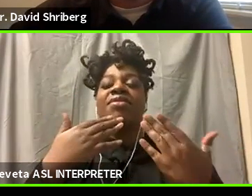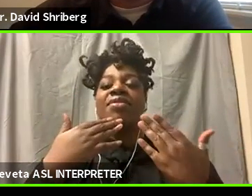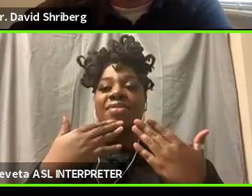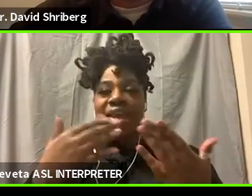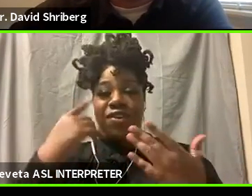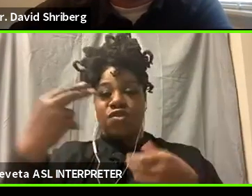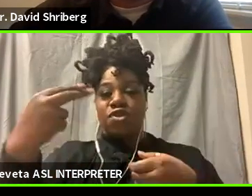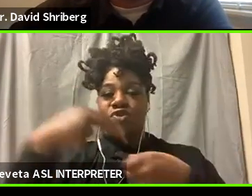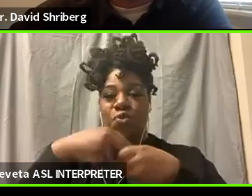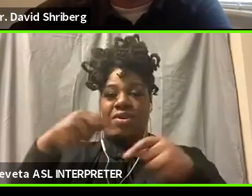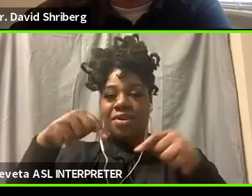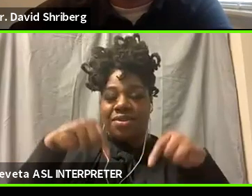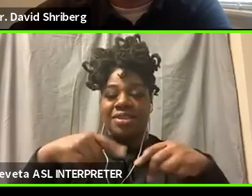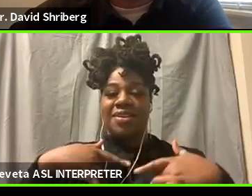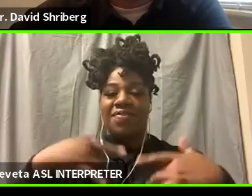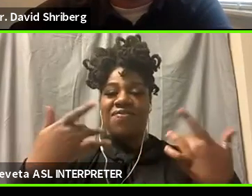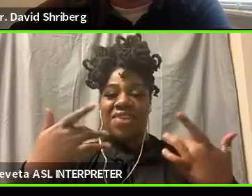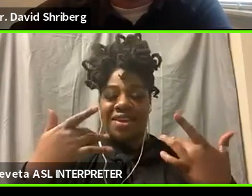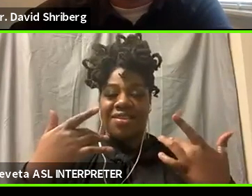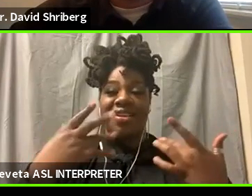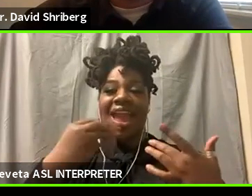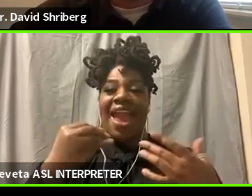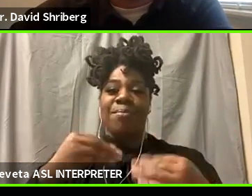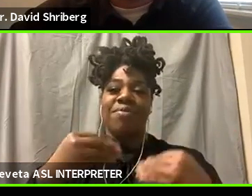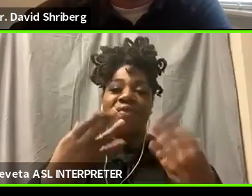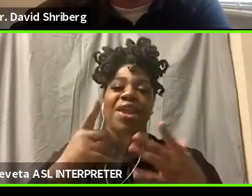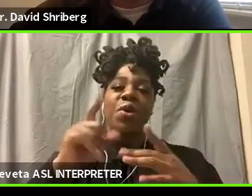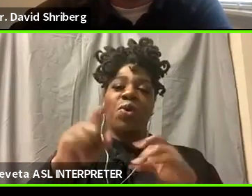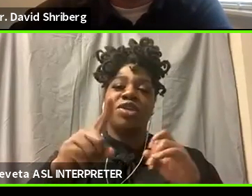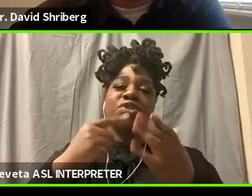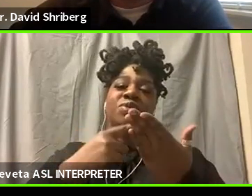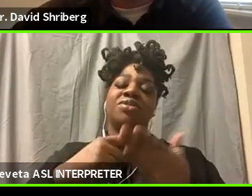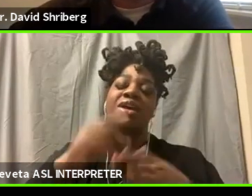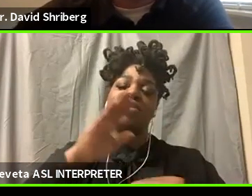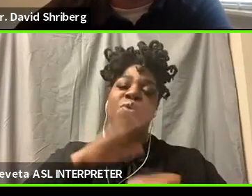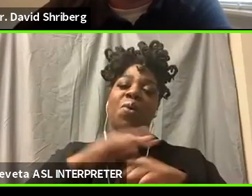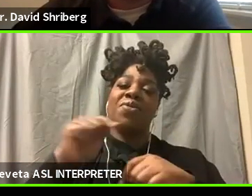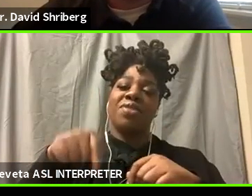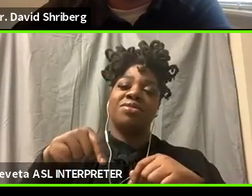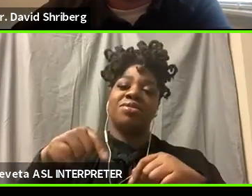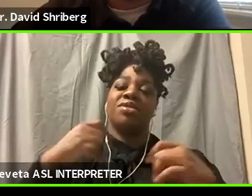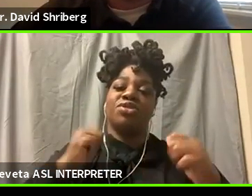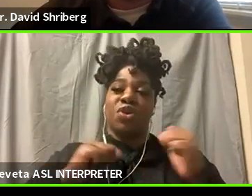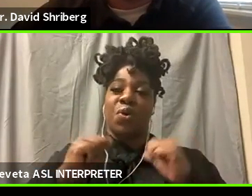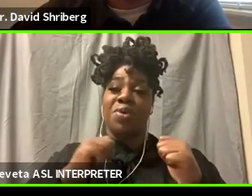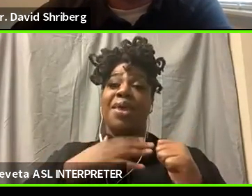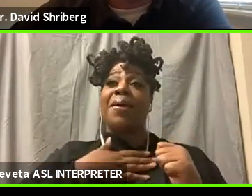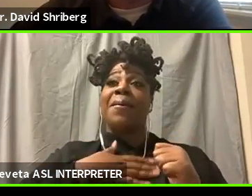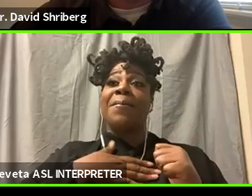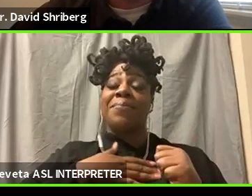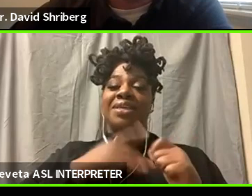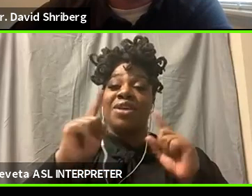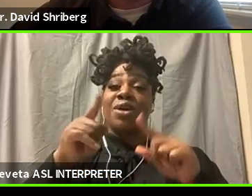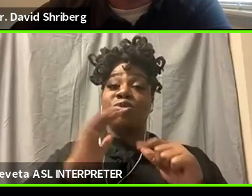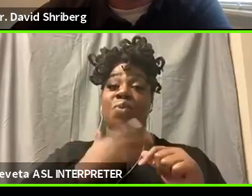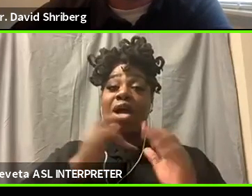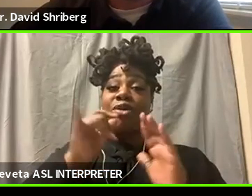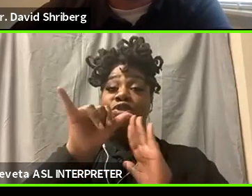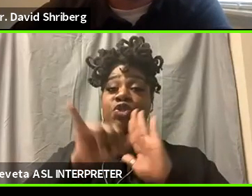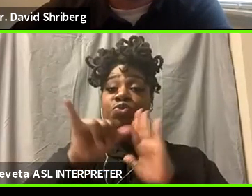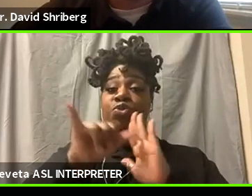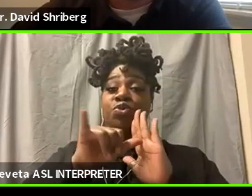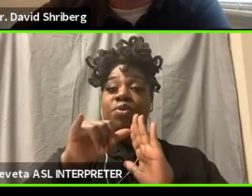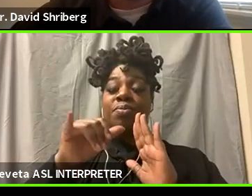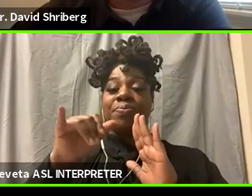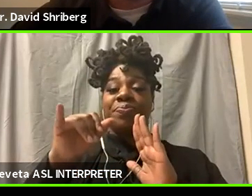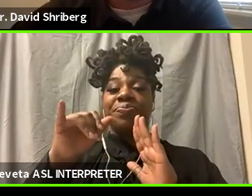topics to discuss on the show, please visit the link on your screen. Also, please go to our YouTube playlist to find additional shows in